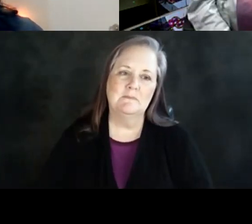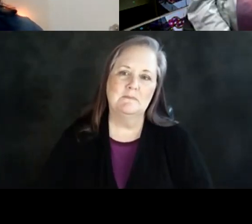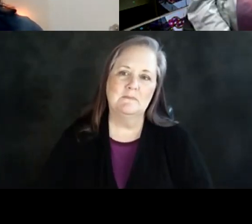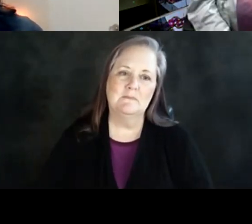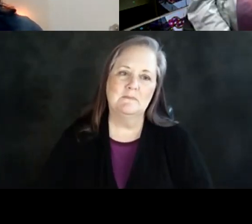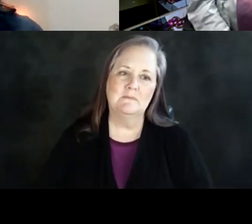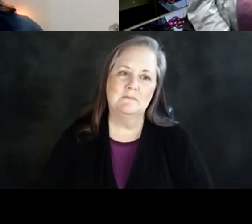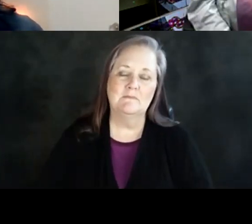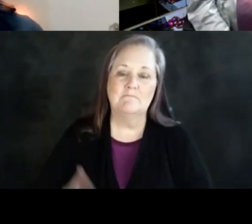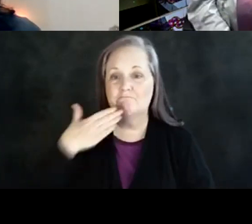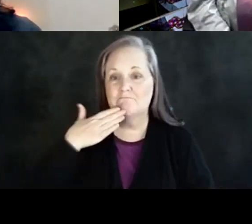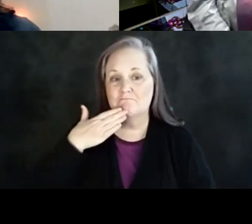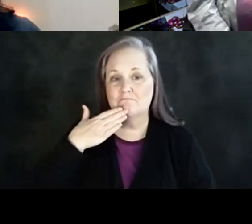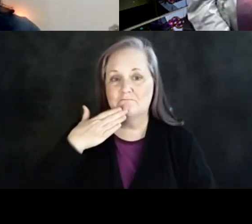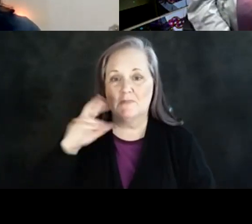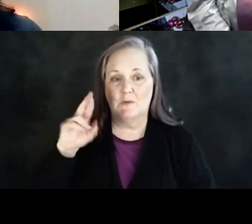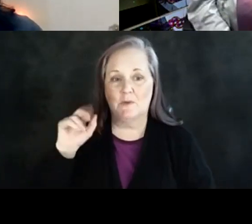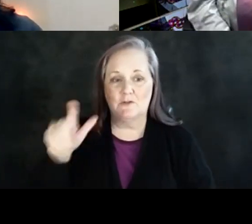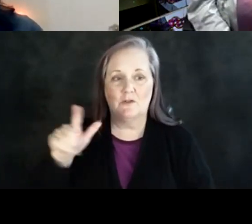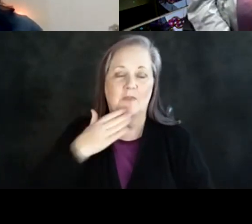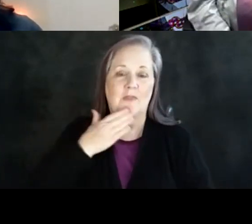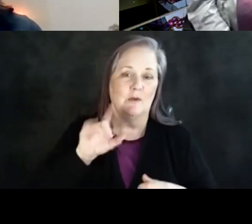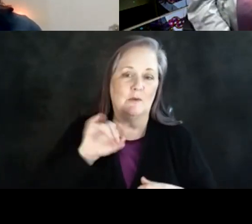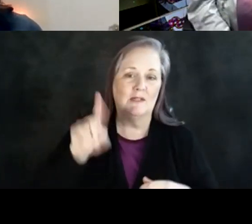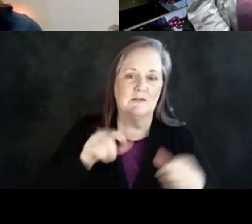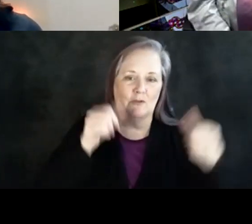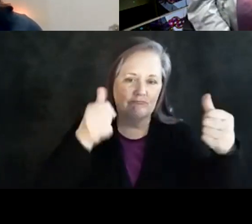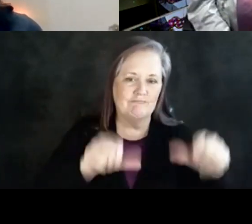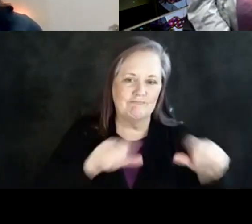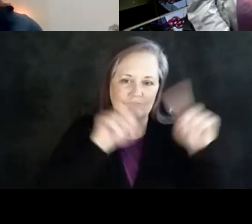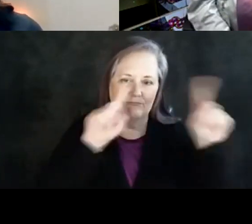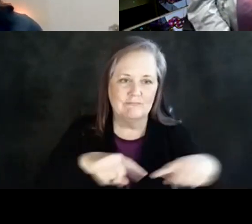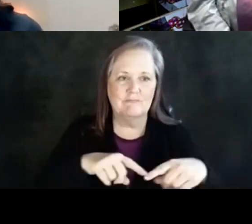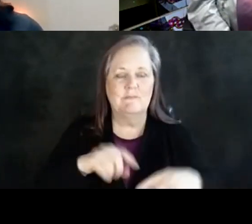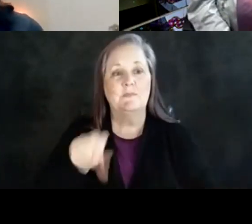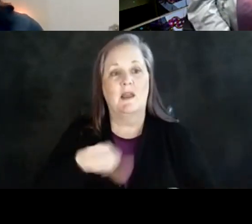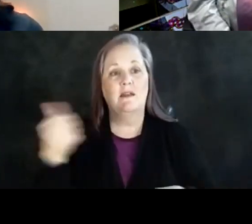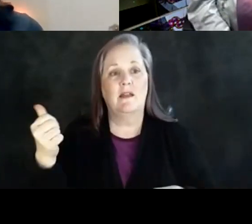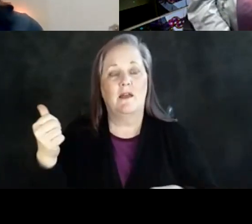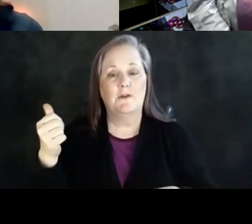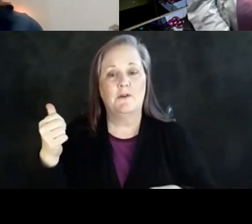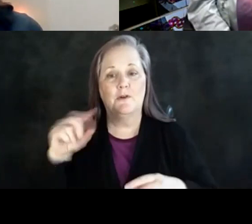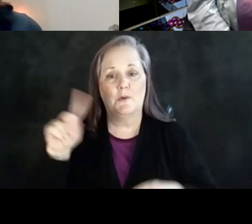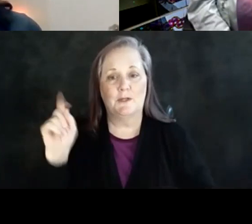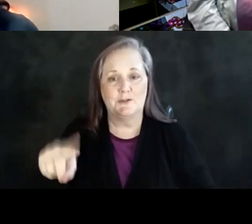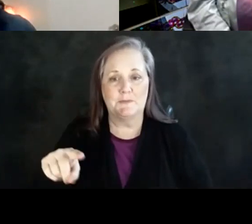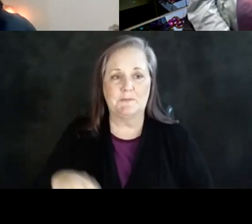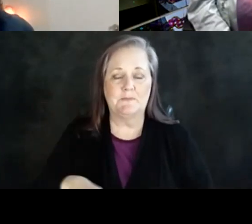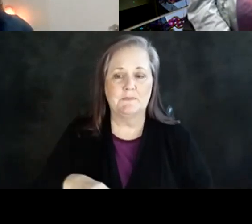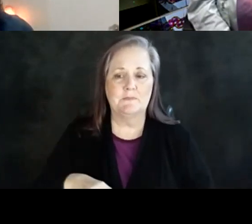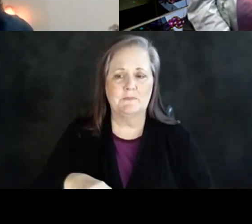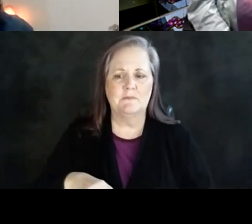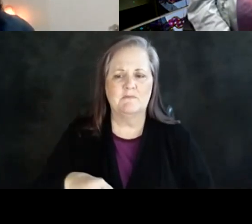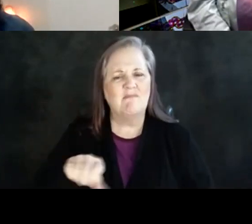Thank you, Rachel. And thank you, Liz, for sharing that flyer. With that said, another community member asked, they notice